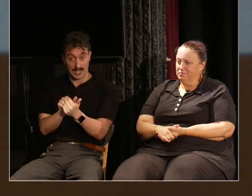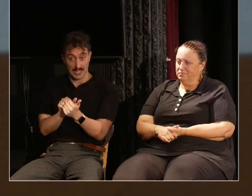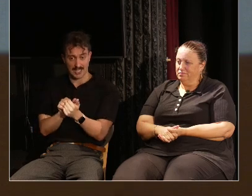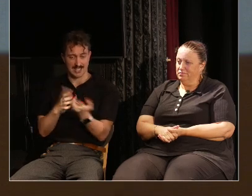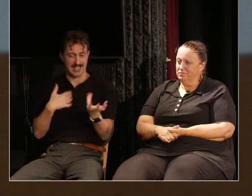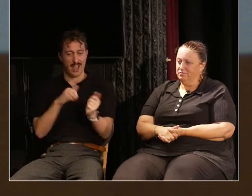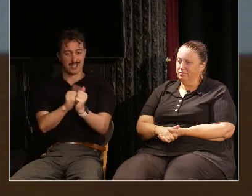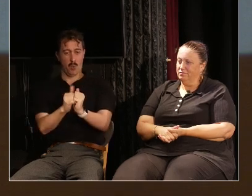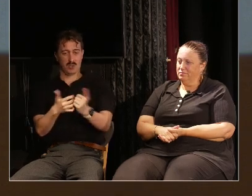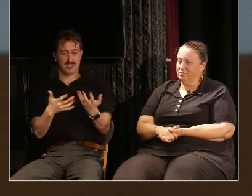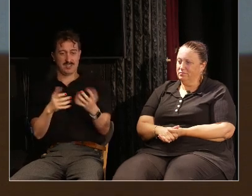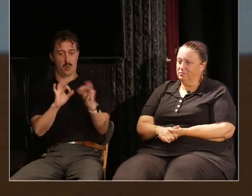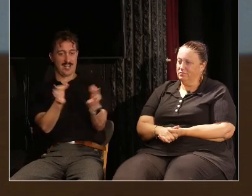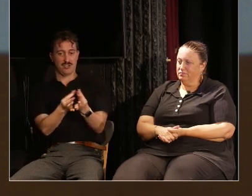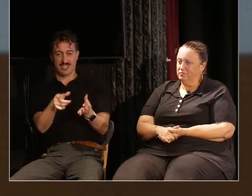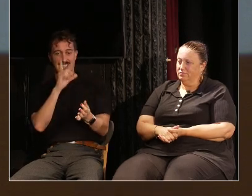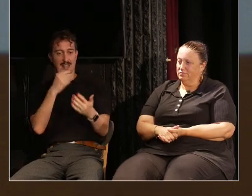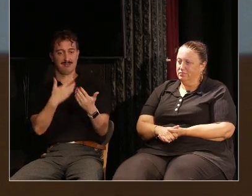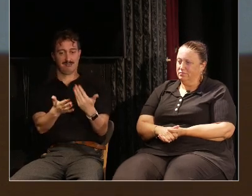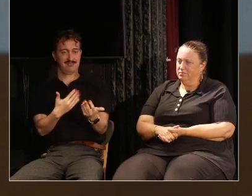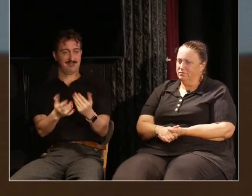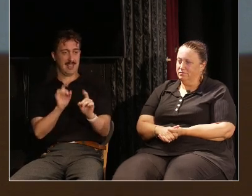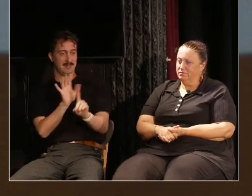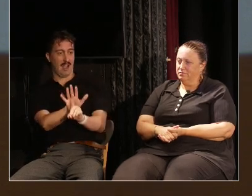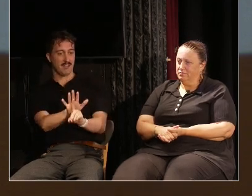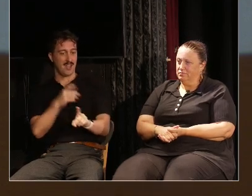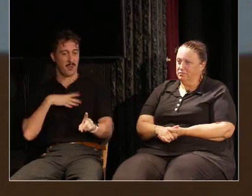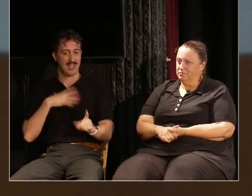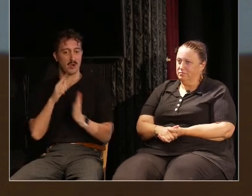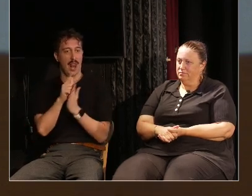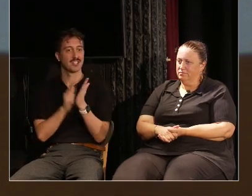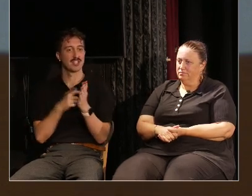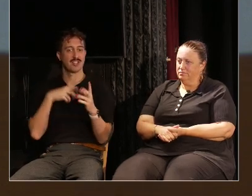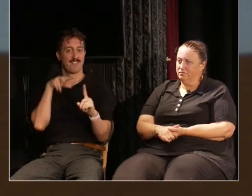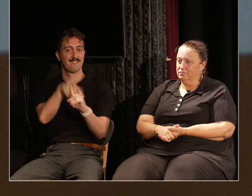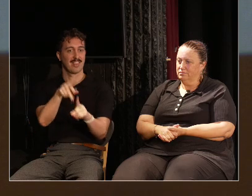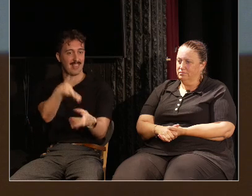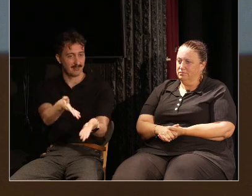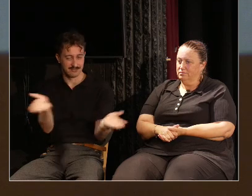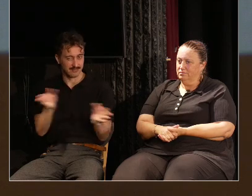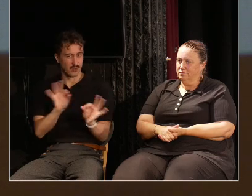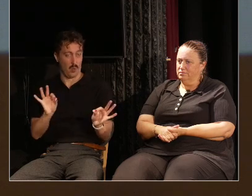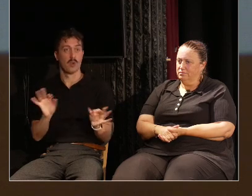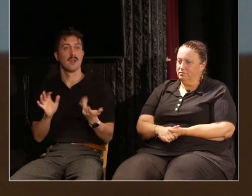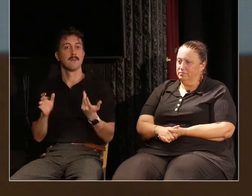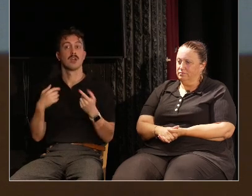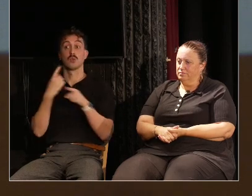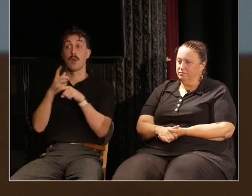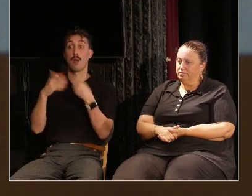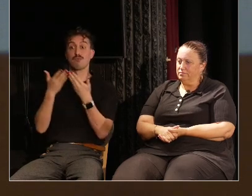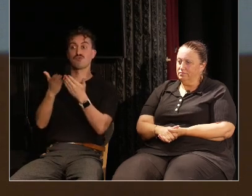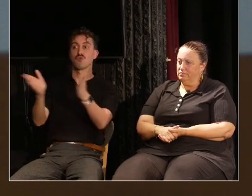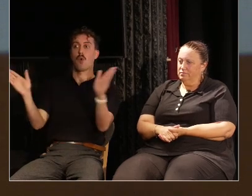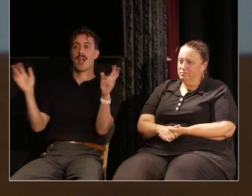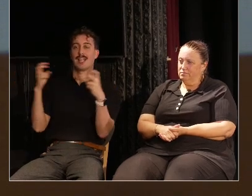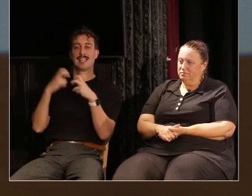codes can run their own race. We don't need to have legislation there. In terms of the broader issues that have been flagged in relation